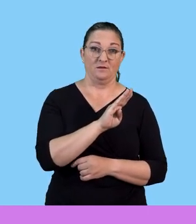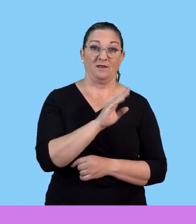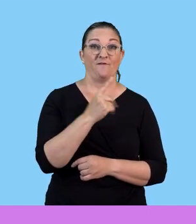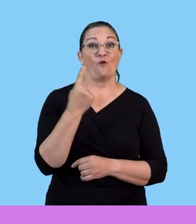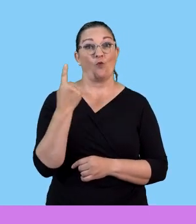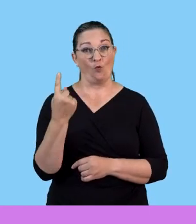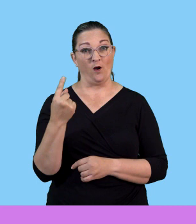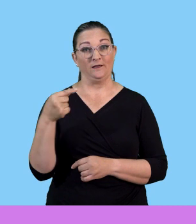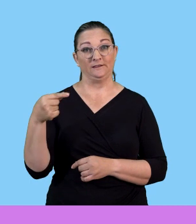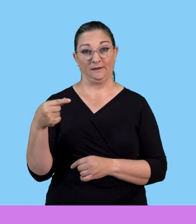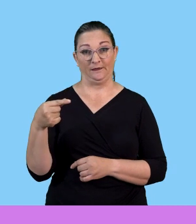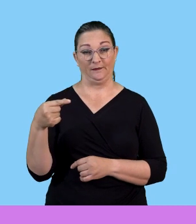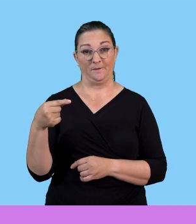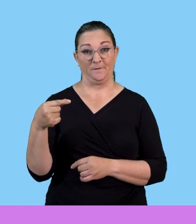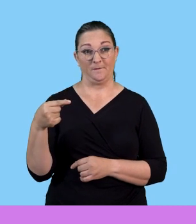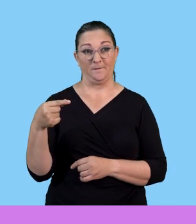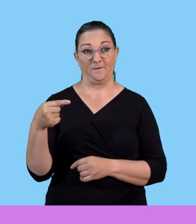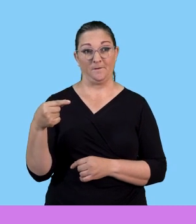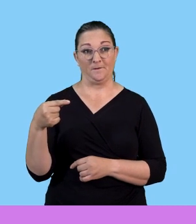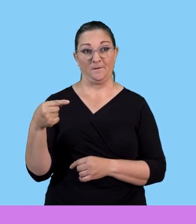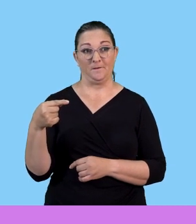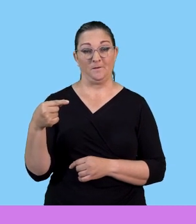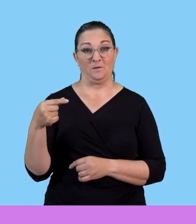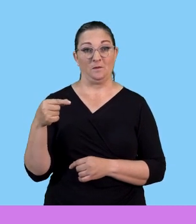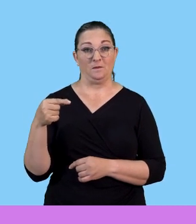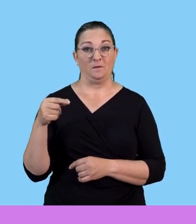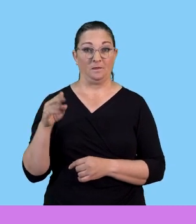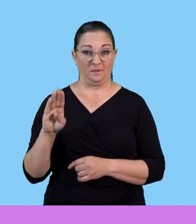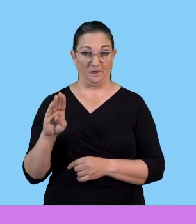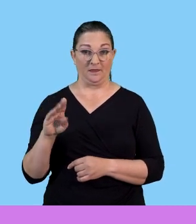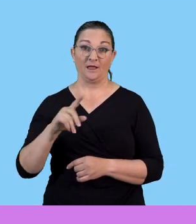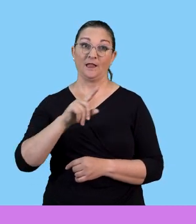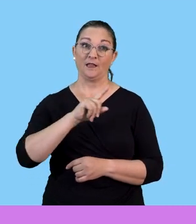megabytes in 1 gig,